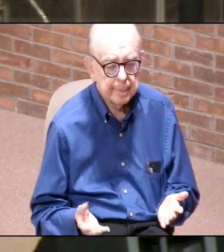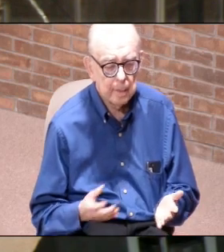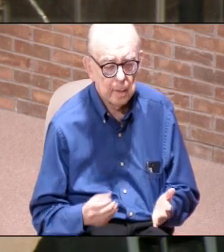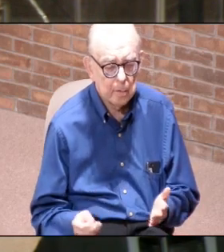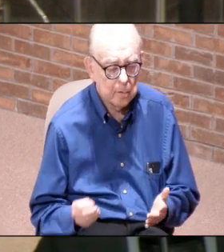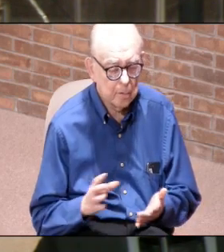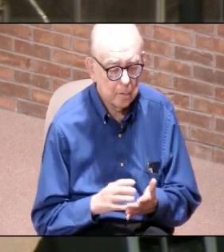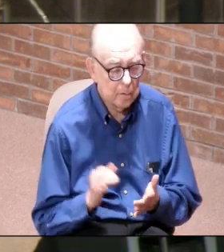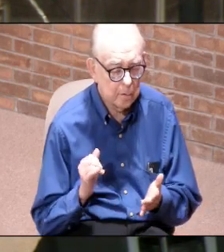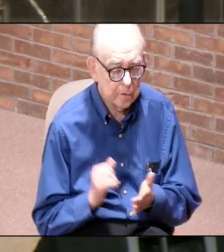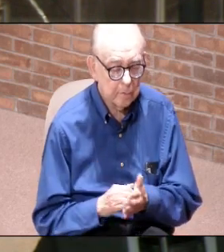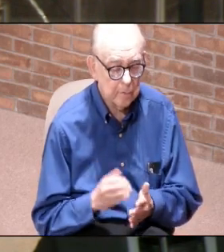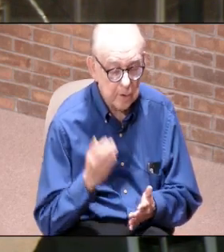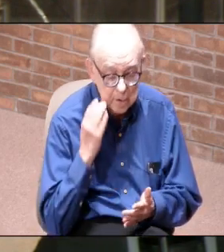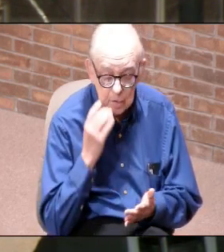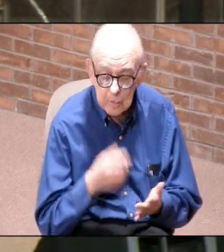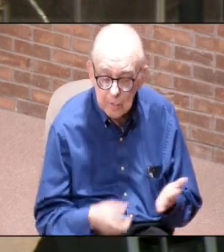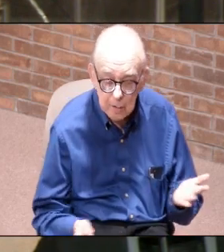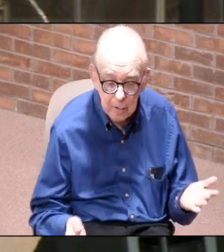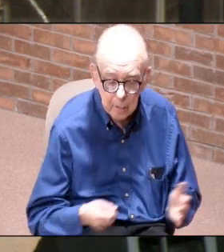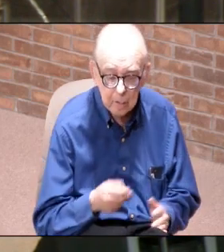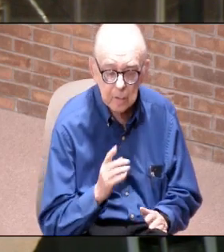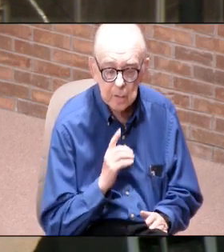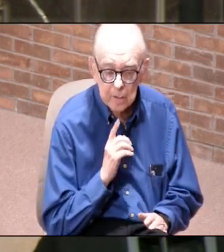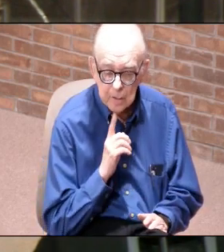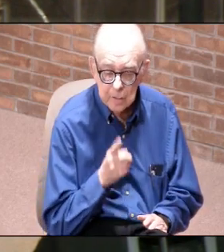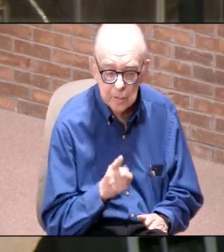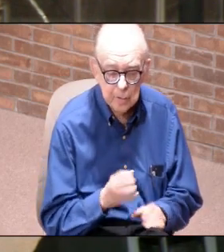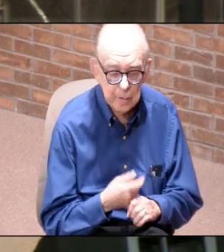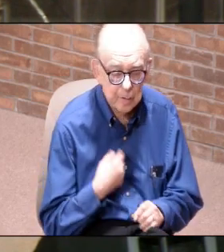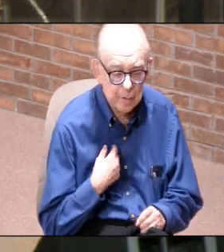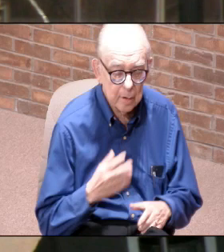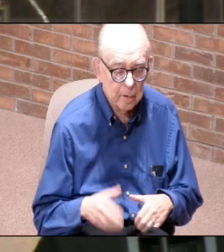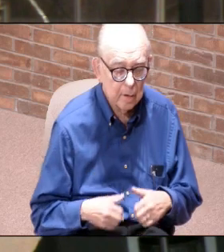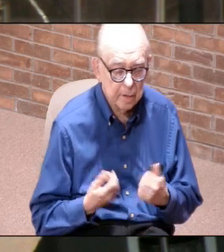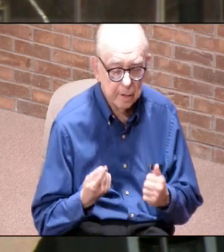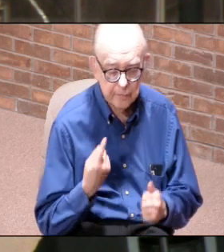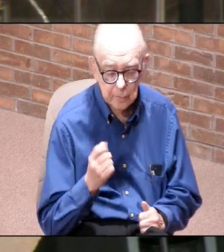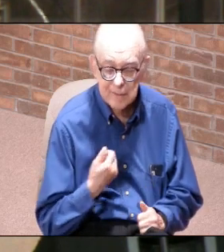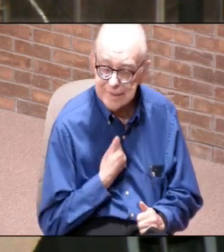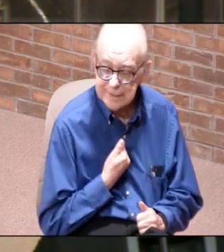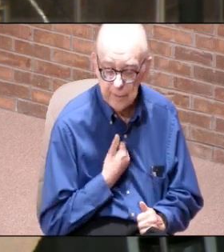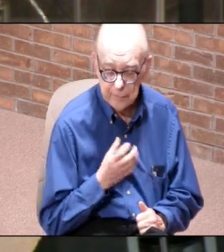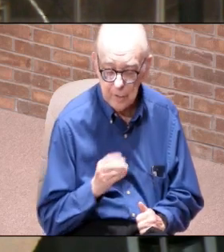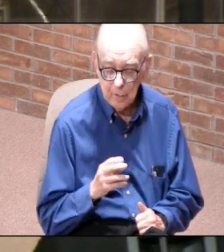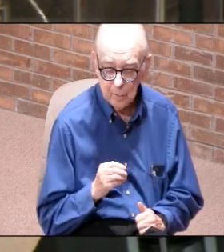And we found out, you know what? God really didn't just make me to live for myself.